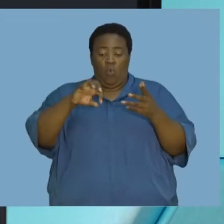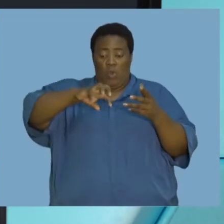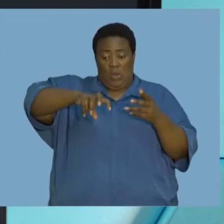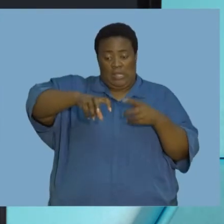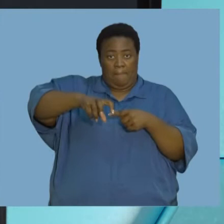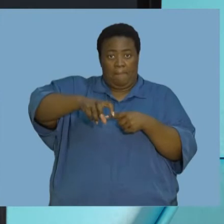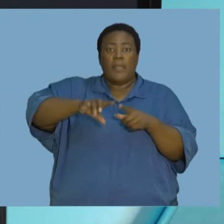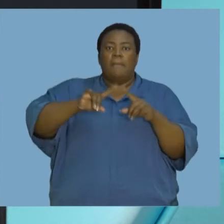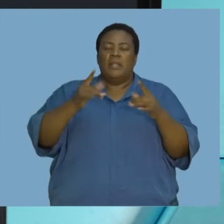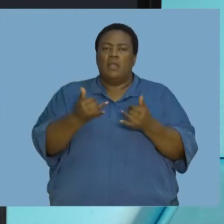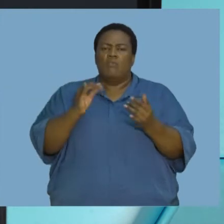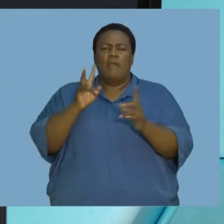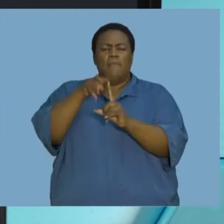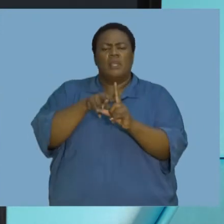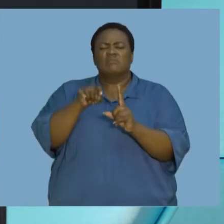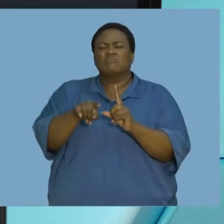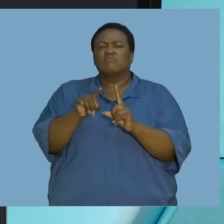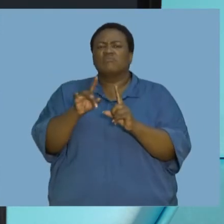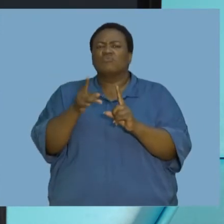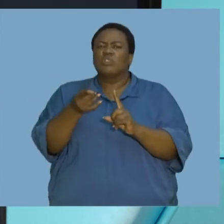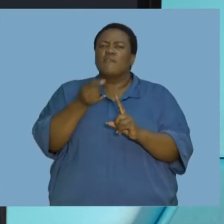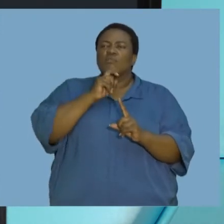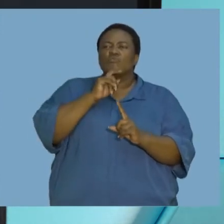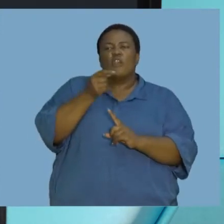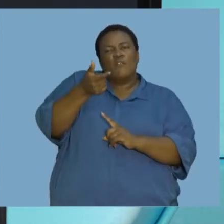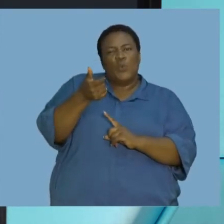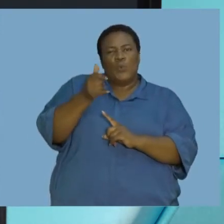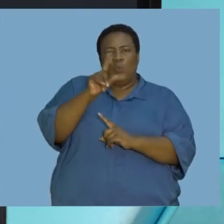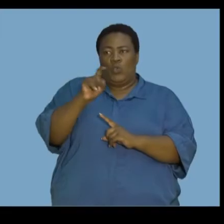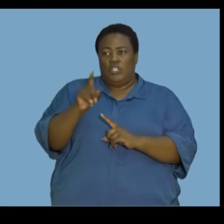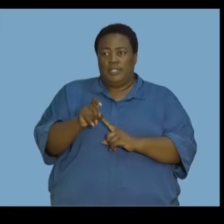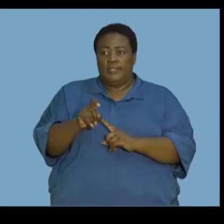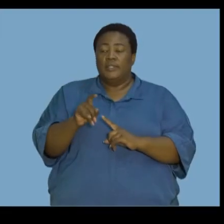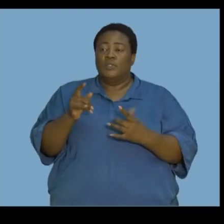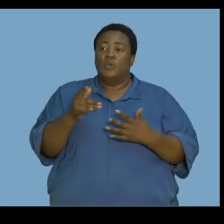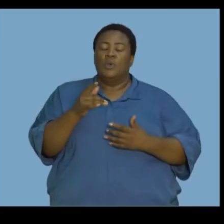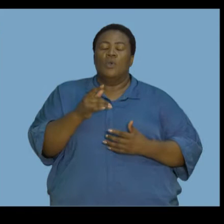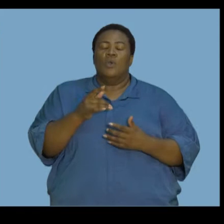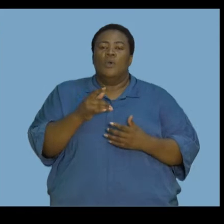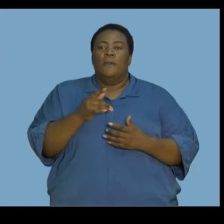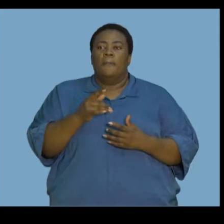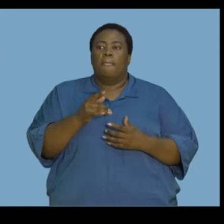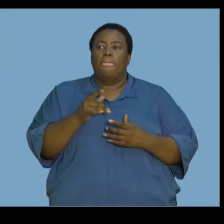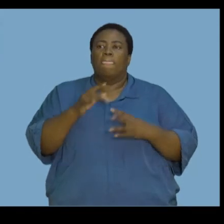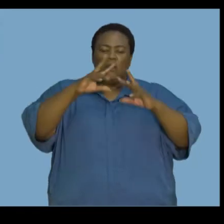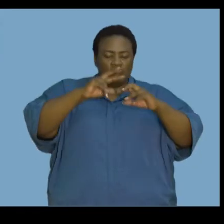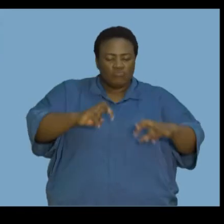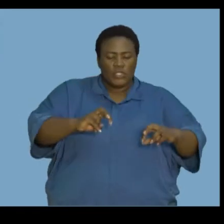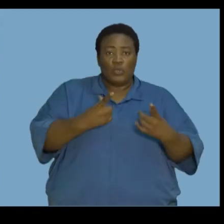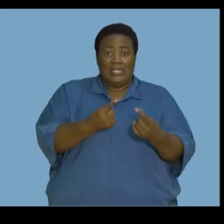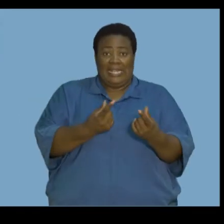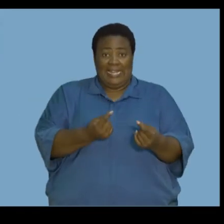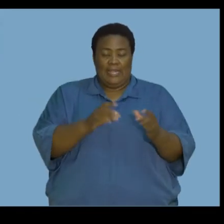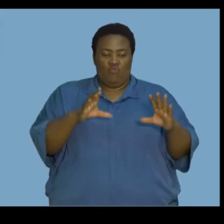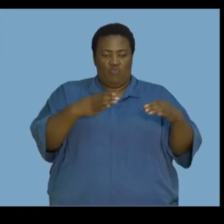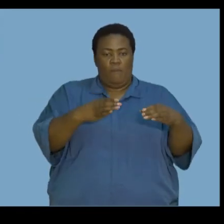let's look at the application of that with a few questions. So when we look at a study that was done, a group of